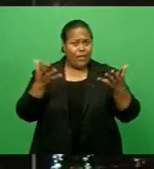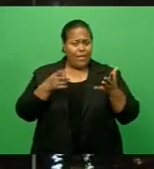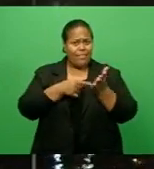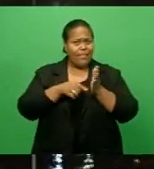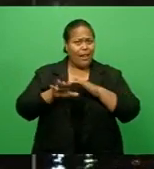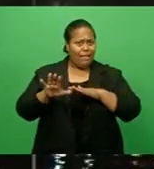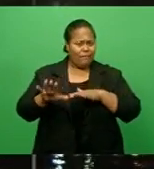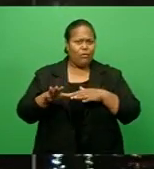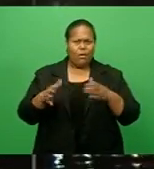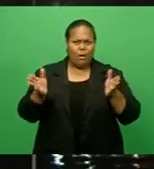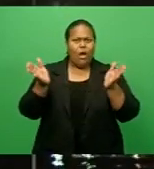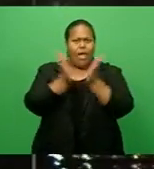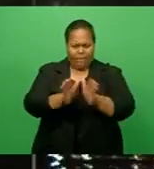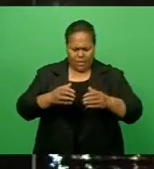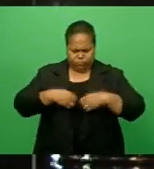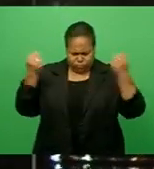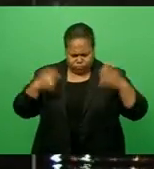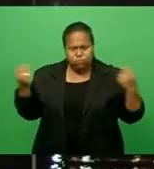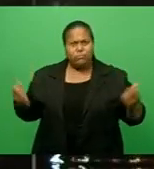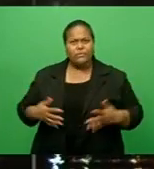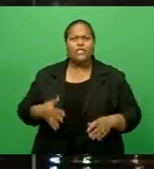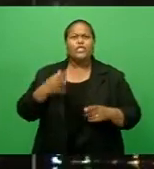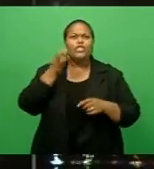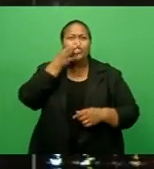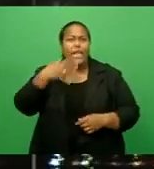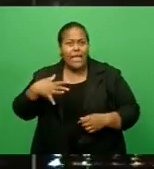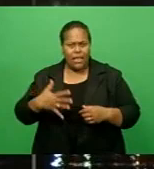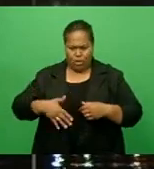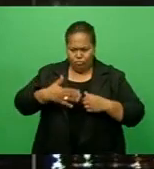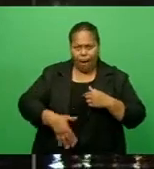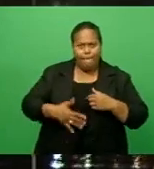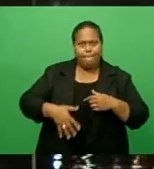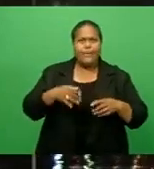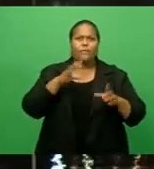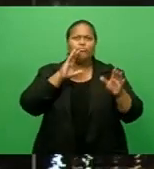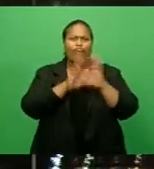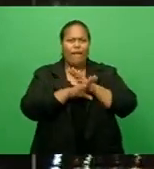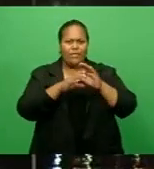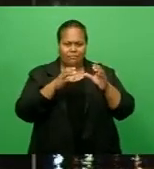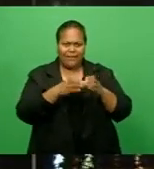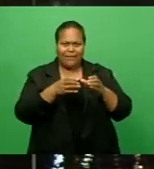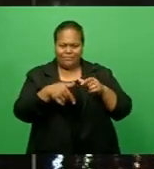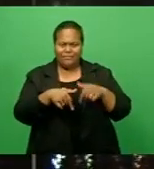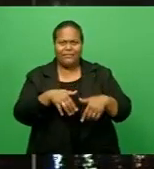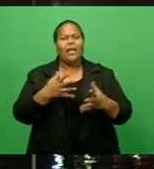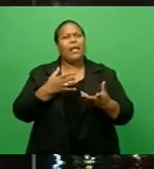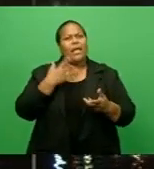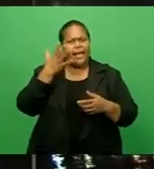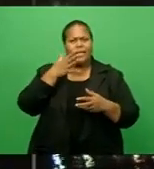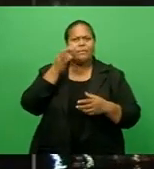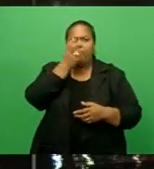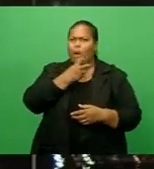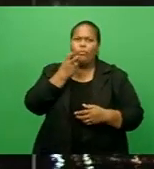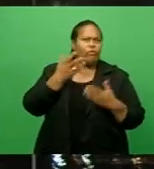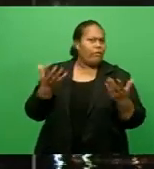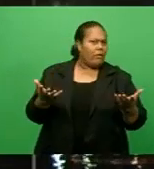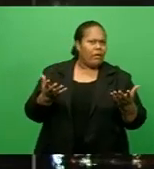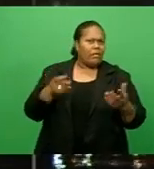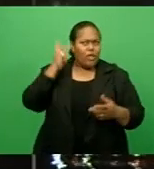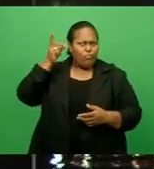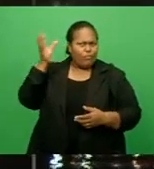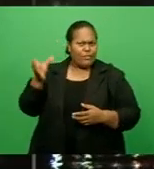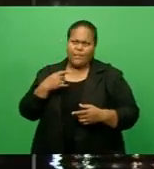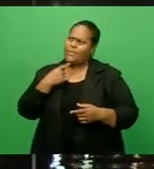chilies rubbed on their mouths and private parts. It's believed the disciplinary action was ordered by the assistant principal after the Year 9 and